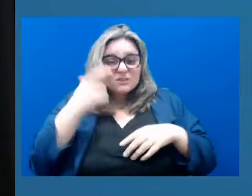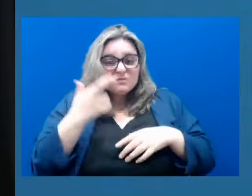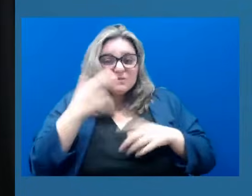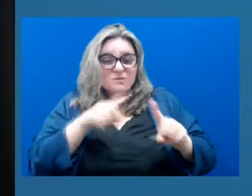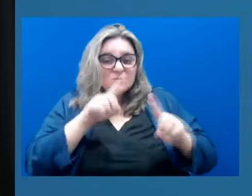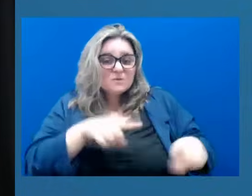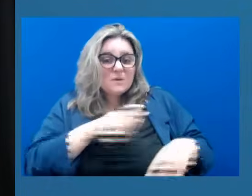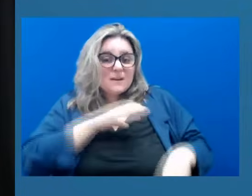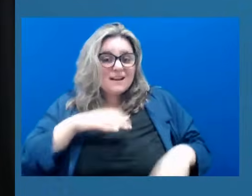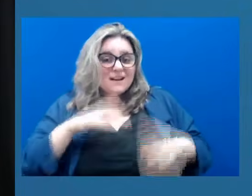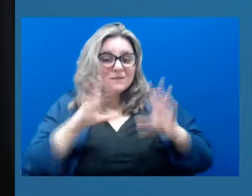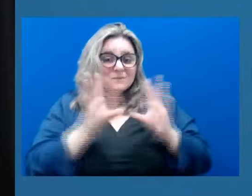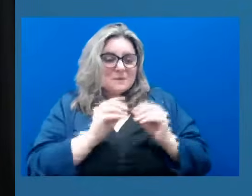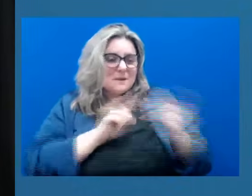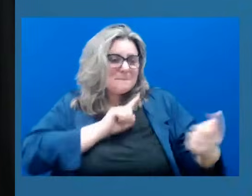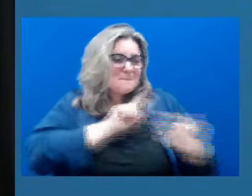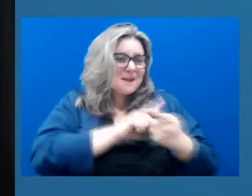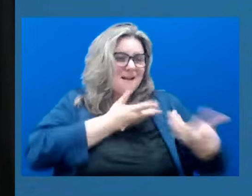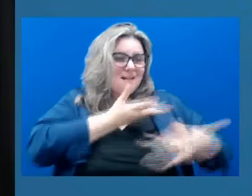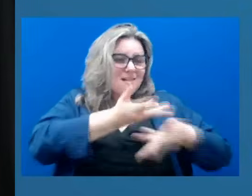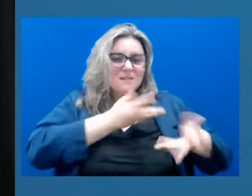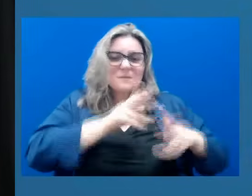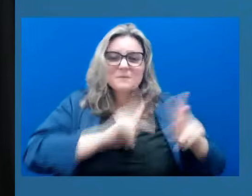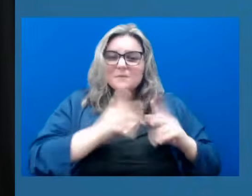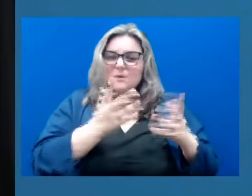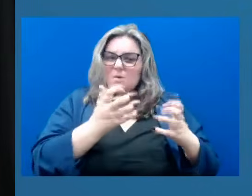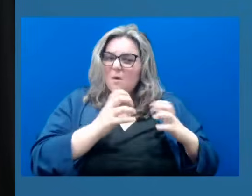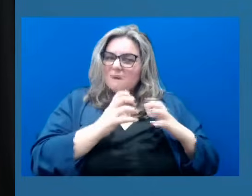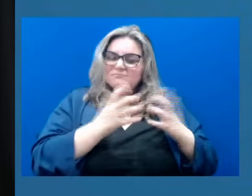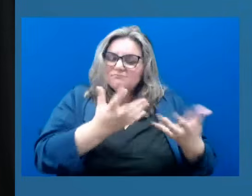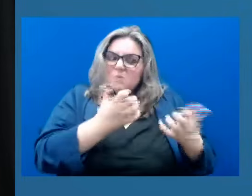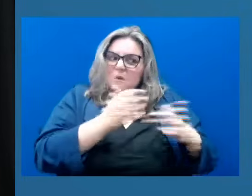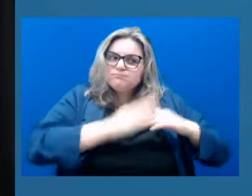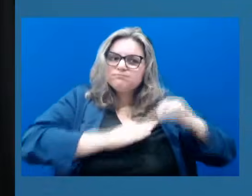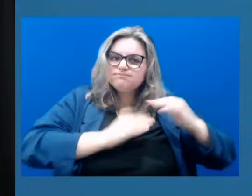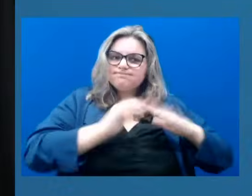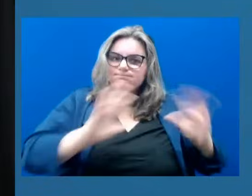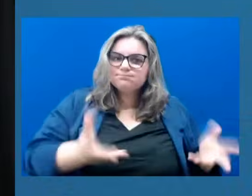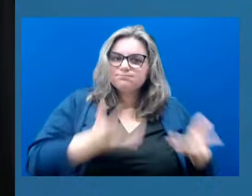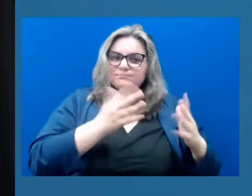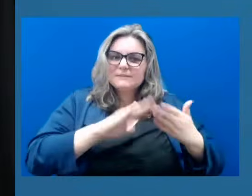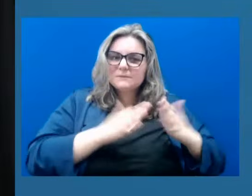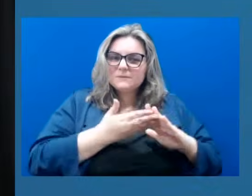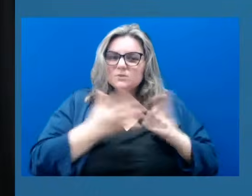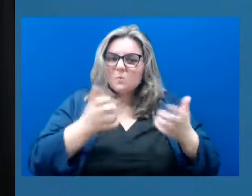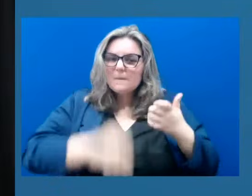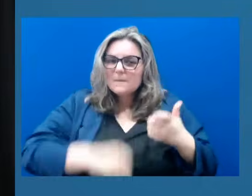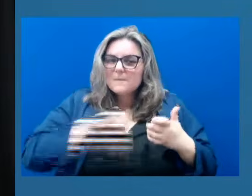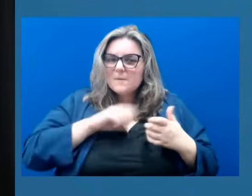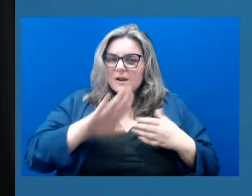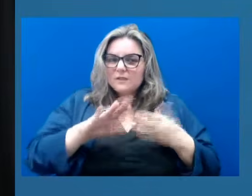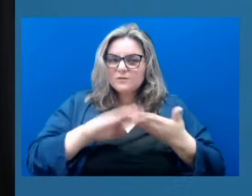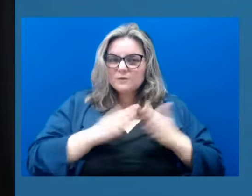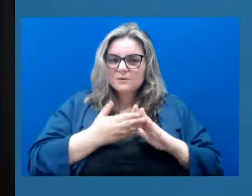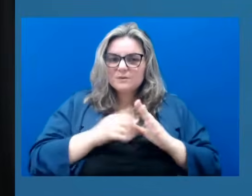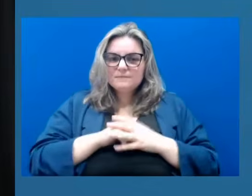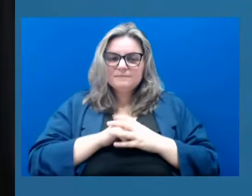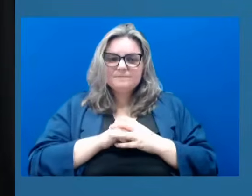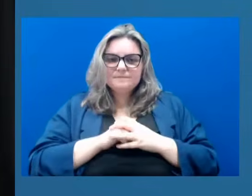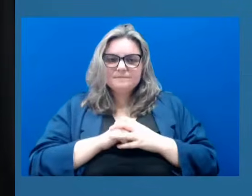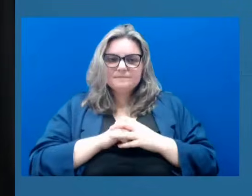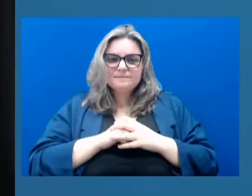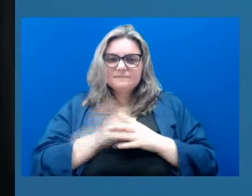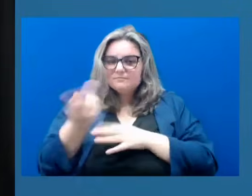go to White Plains as county, so you can build up your community. You can be proud of it. And like Noam, when he and I are